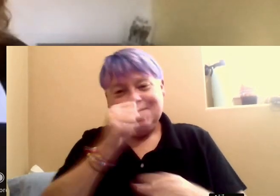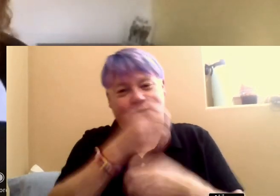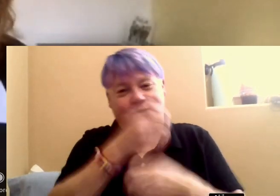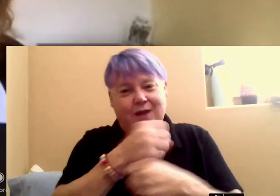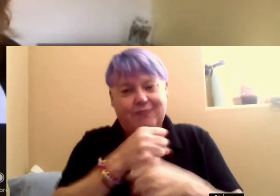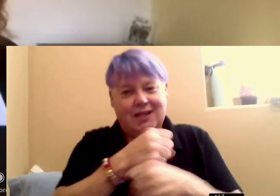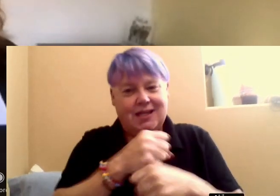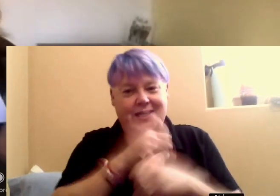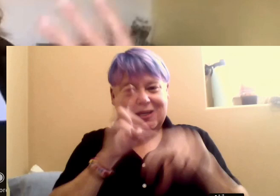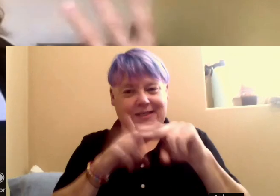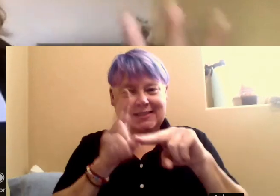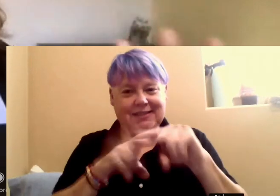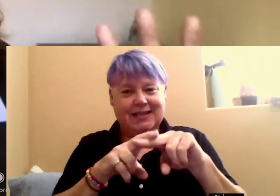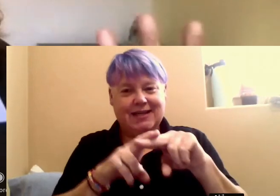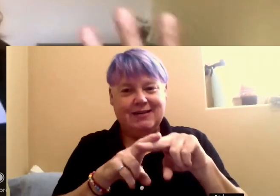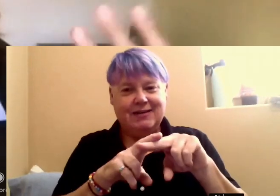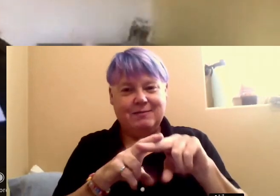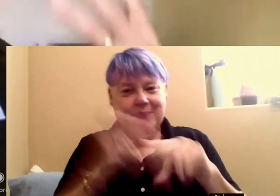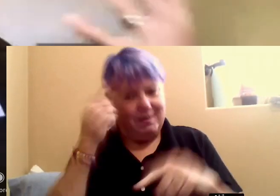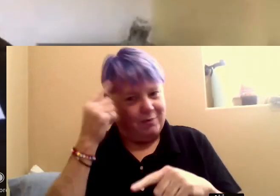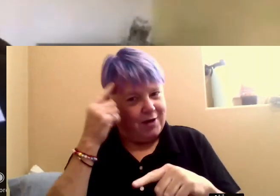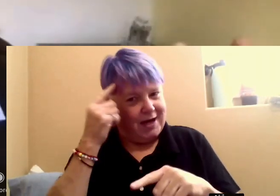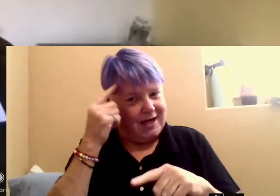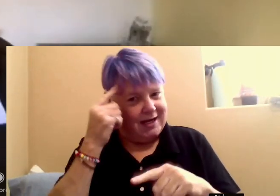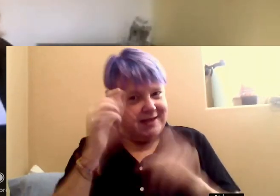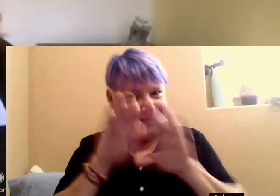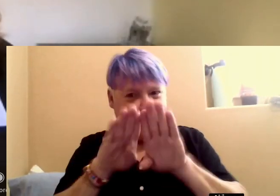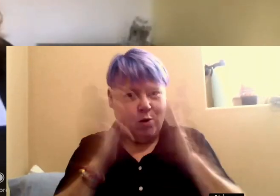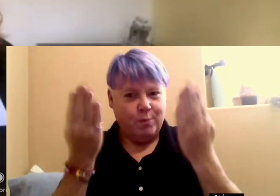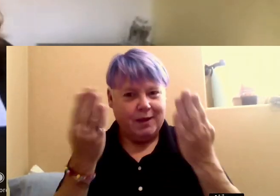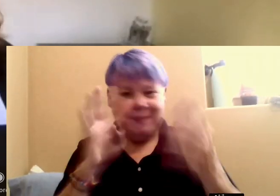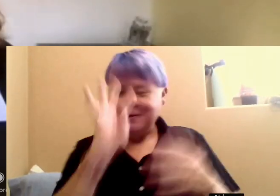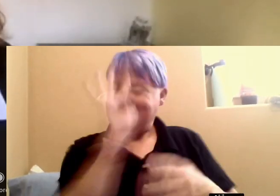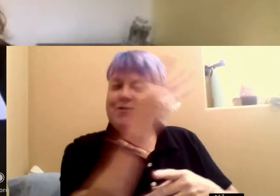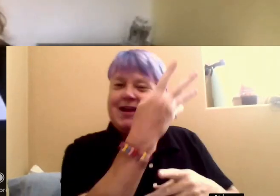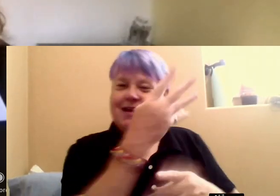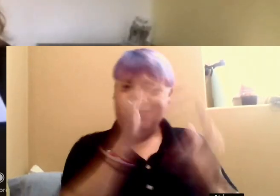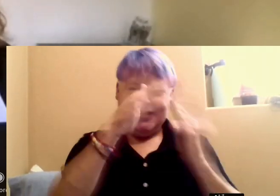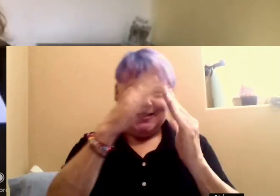down, and my brain is fresh. My creativity is at its peak.